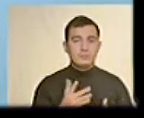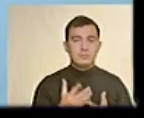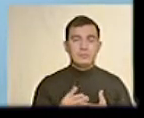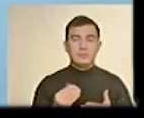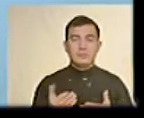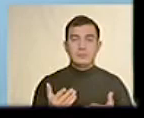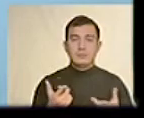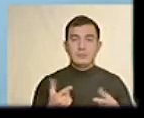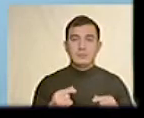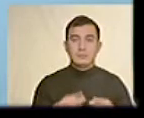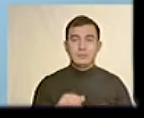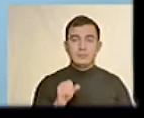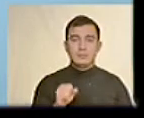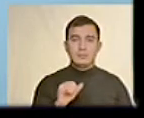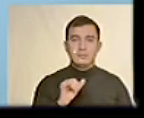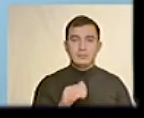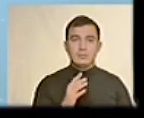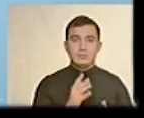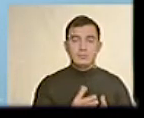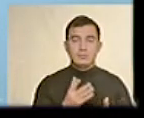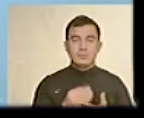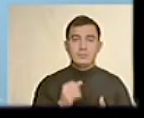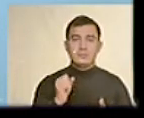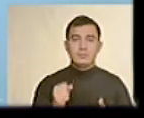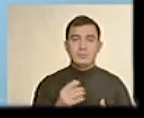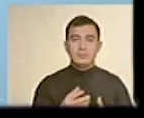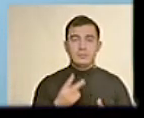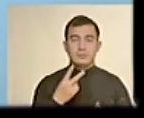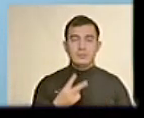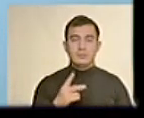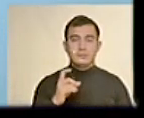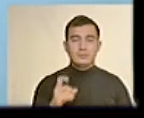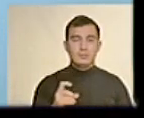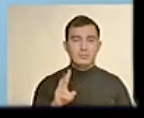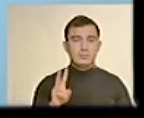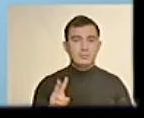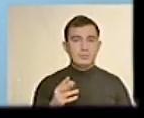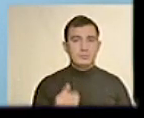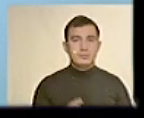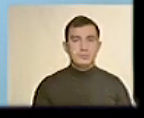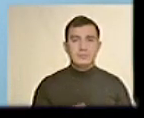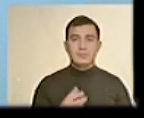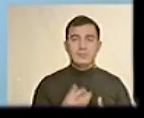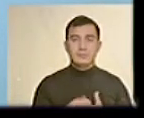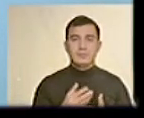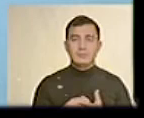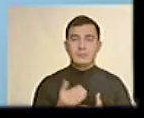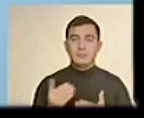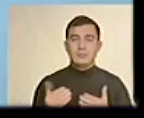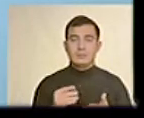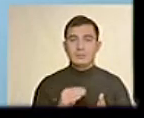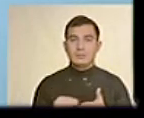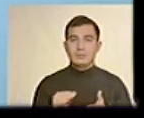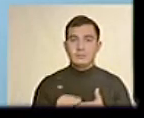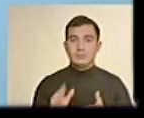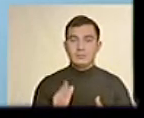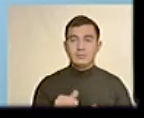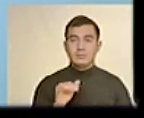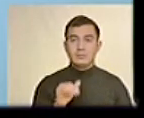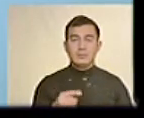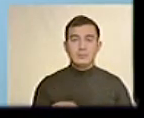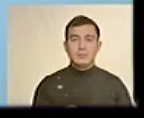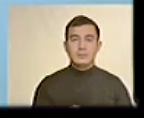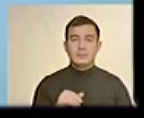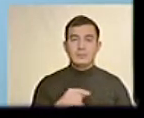a ni ko'rsak, o'sha yerga a ni o'rniga 2x kvadratni yozamiz. B ni o'rniga 3n kvadratni yozib olamiz. Natijada mana